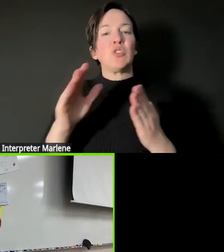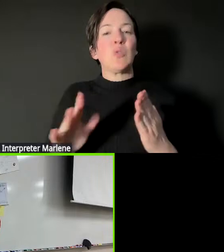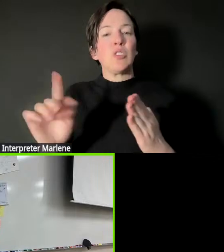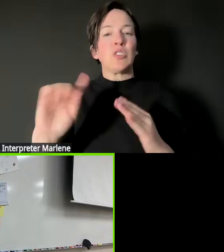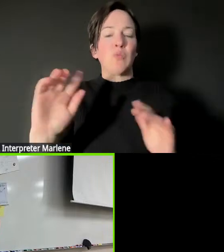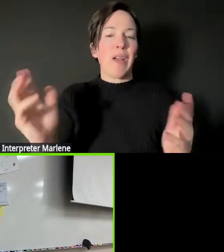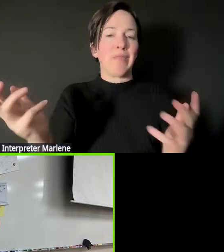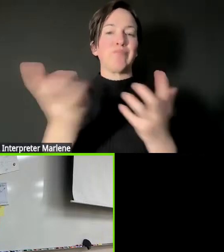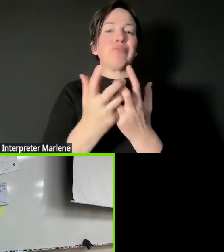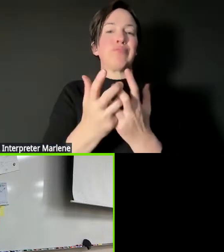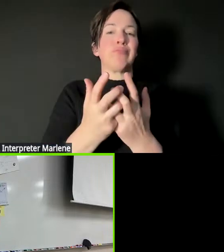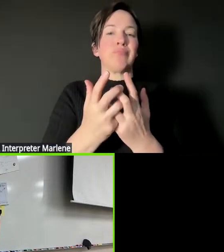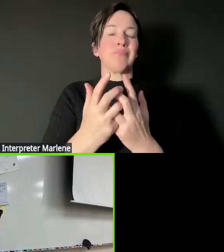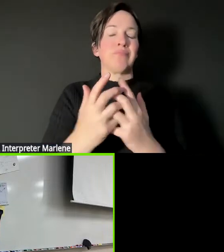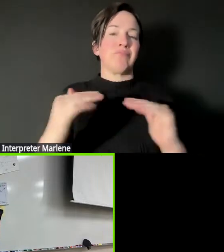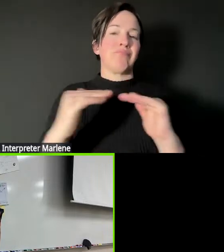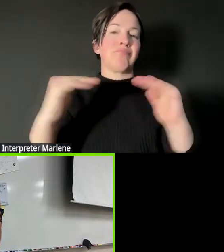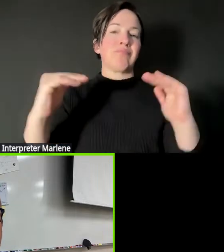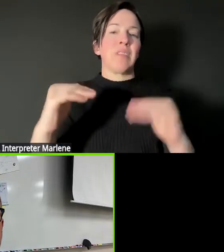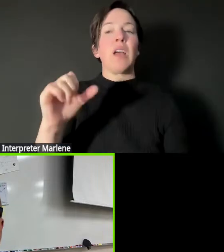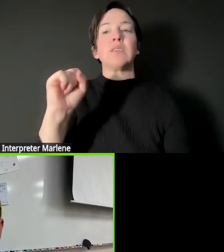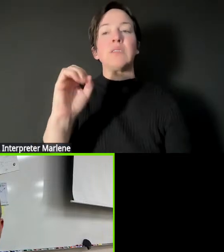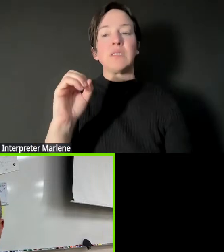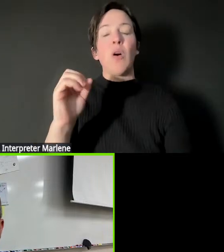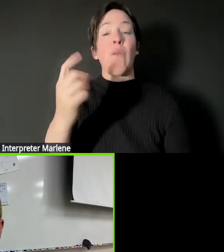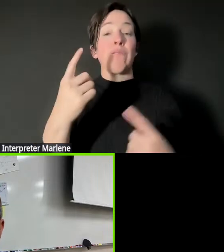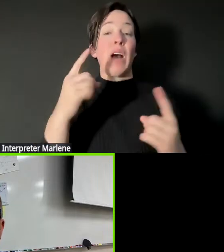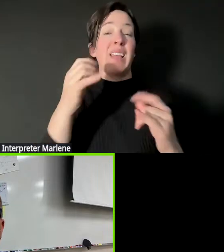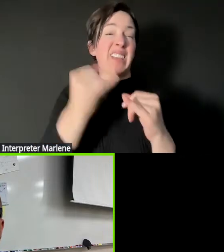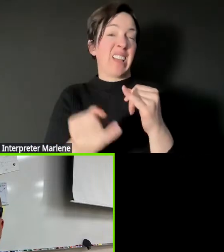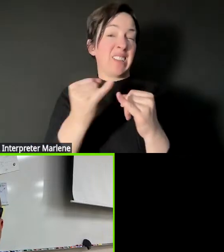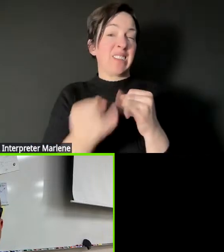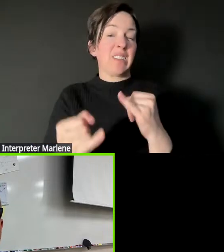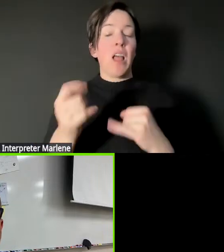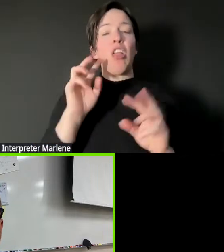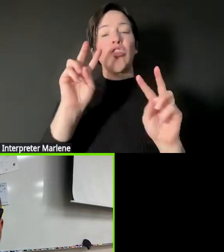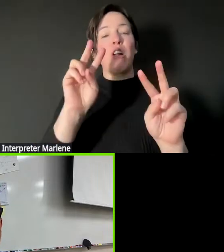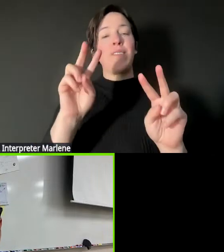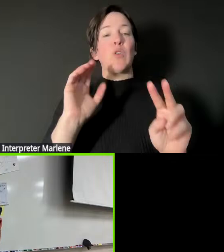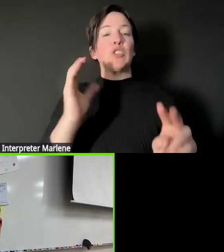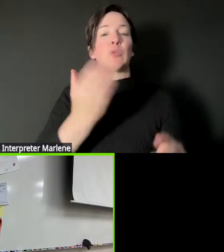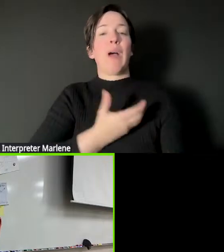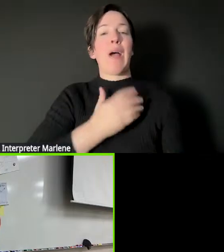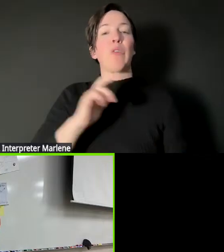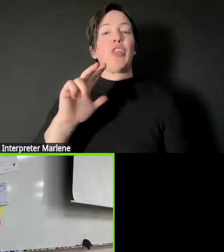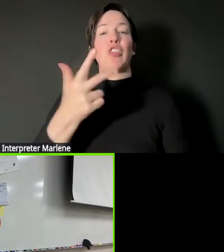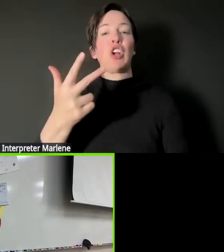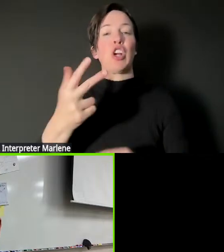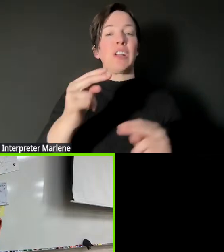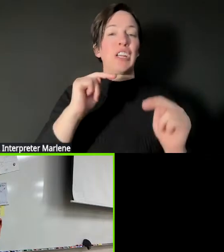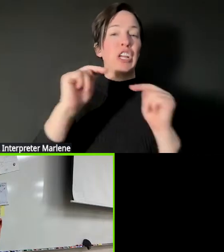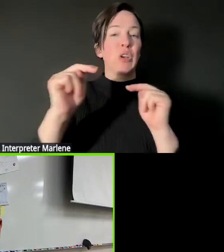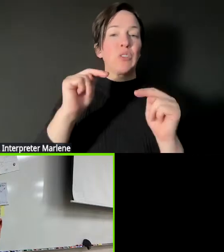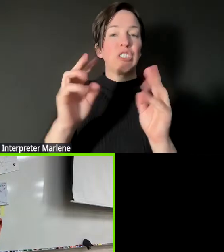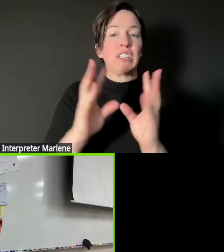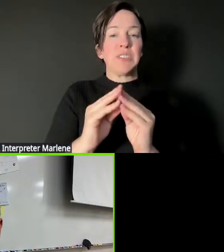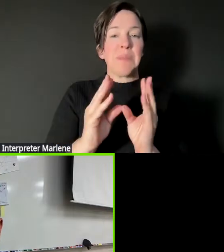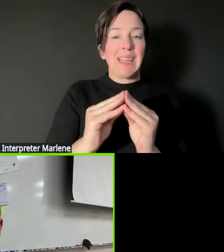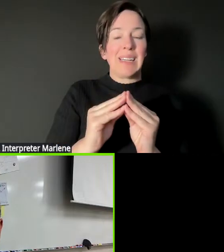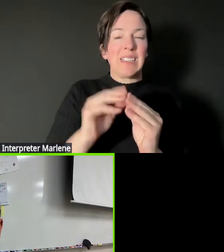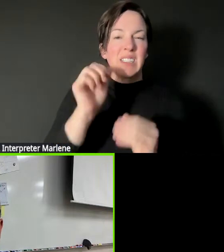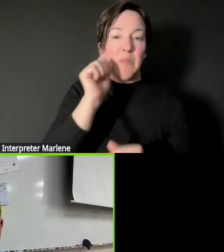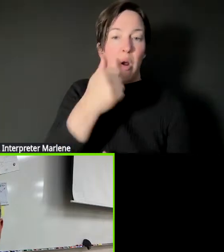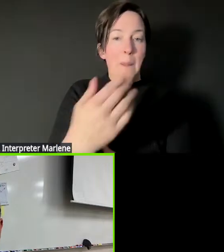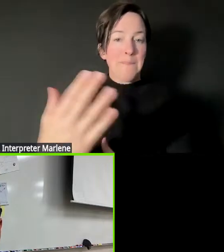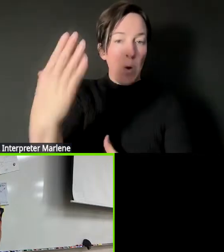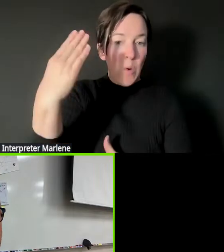at. And finally, just looking forward to our third negotiations meeting tomorrow